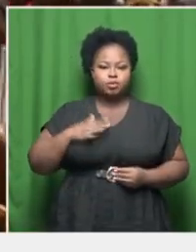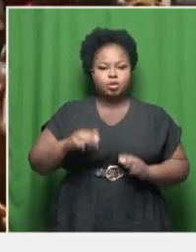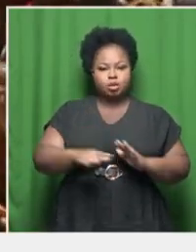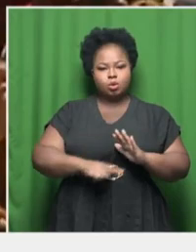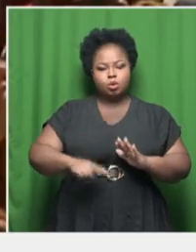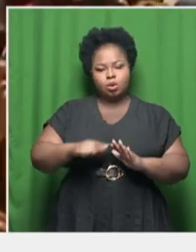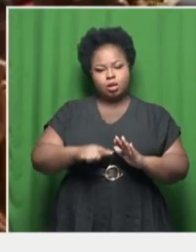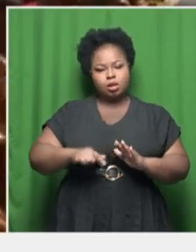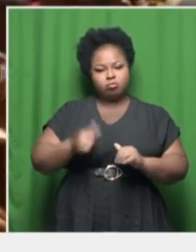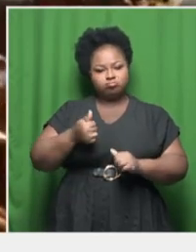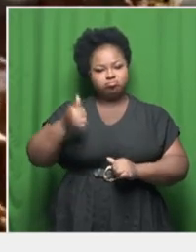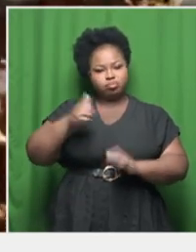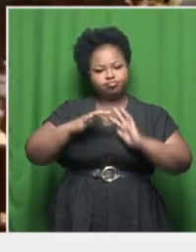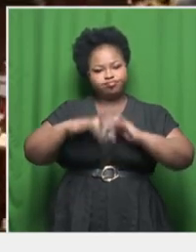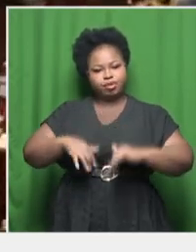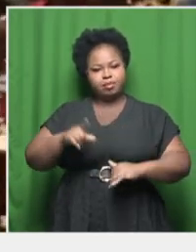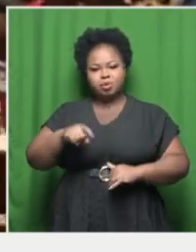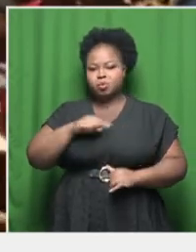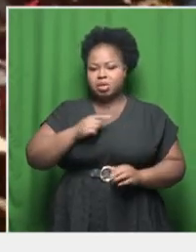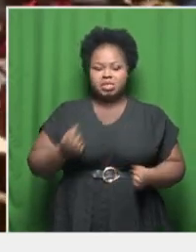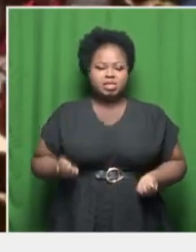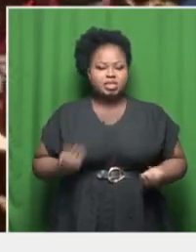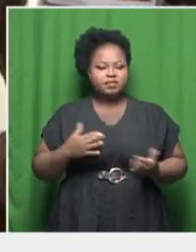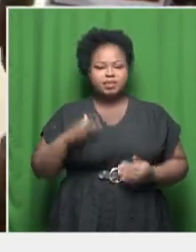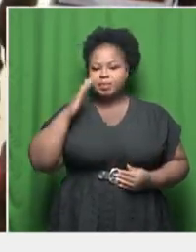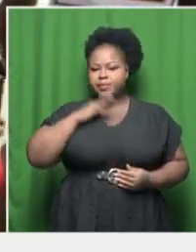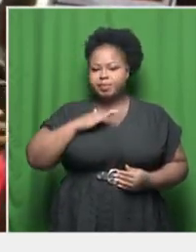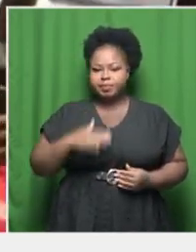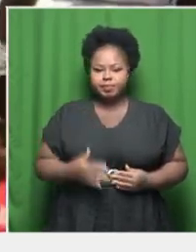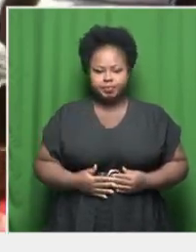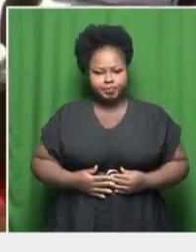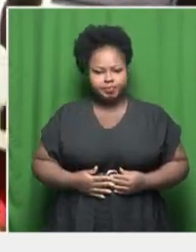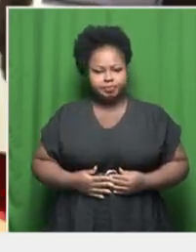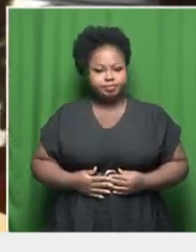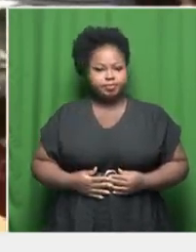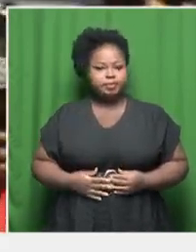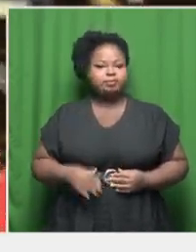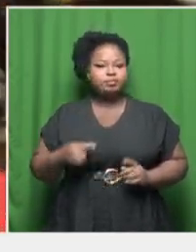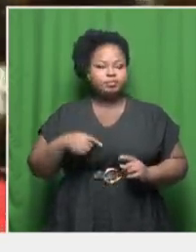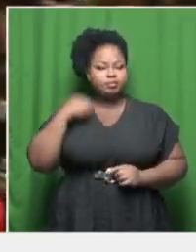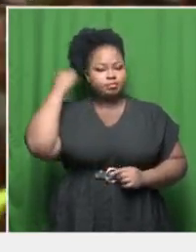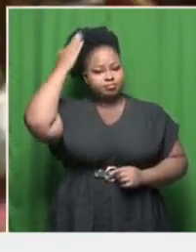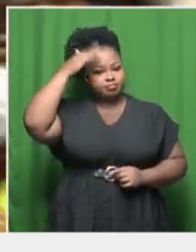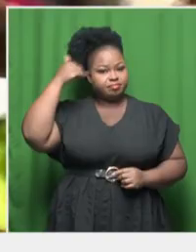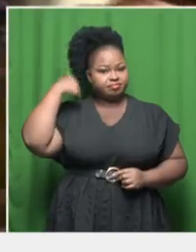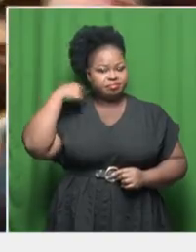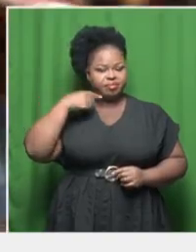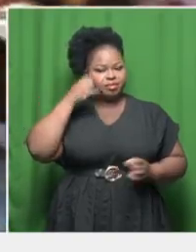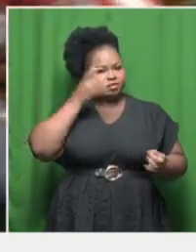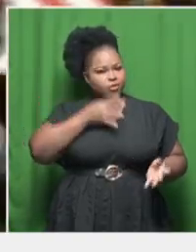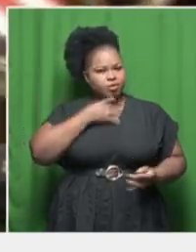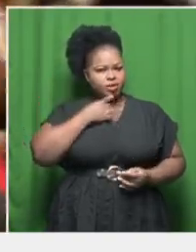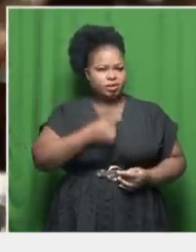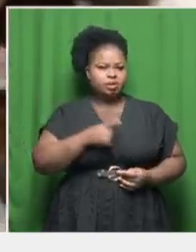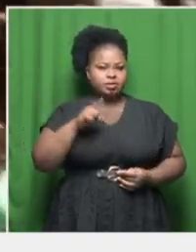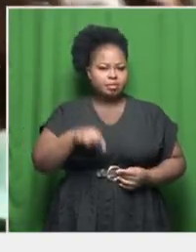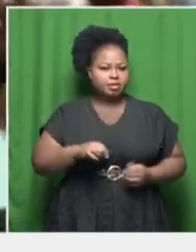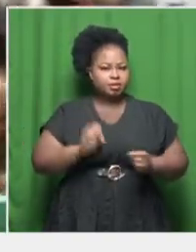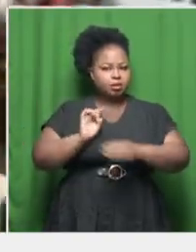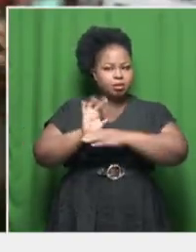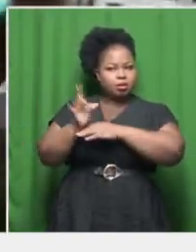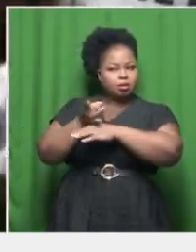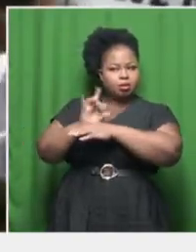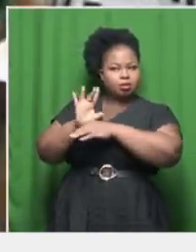authority to be dissolved due to a lack of general basic services. Dlamini-Zuma told the angry residents that she must first consult